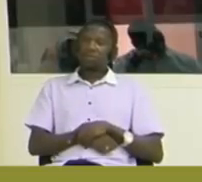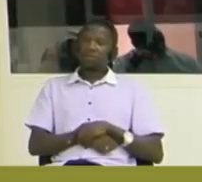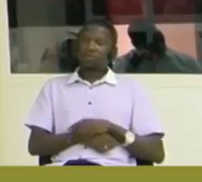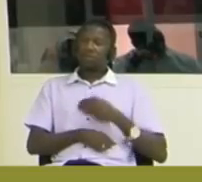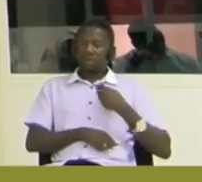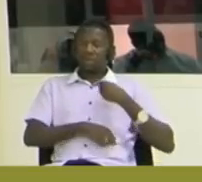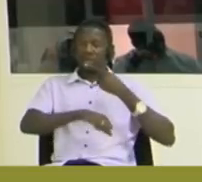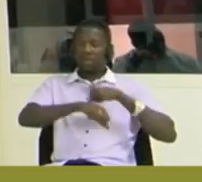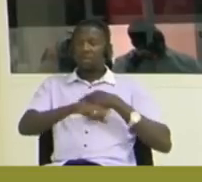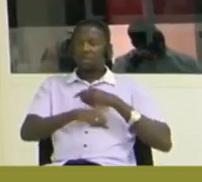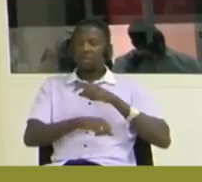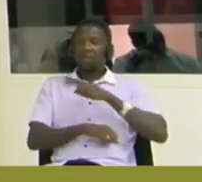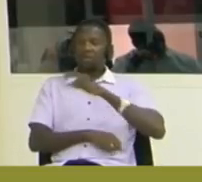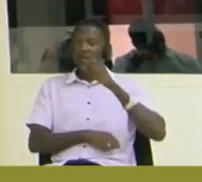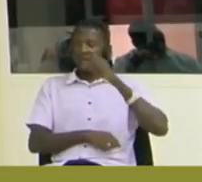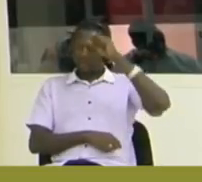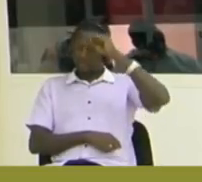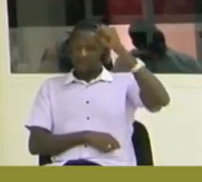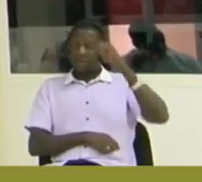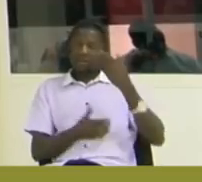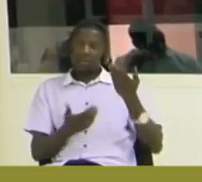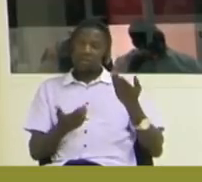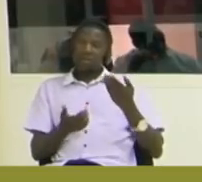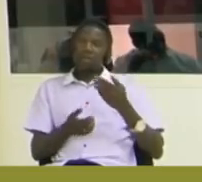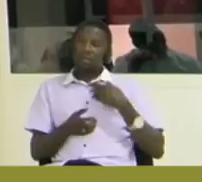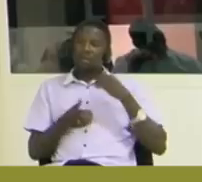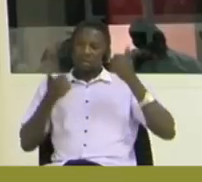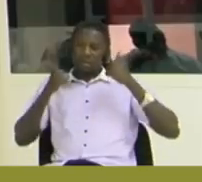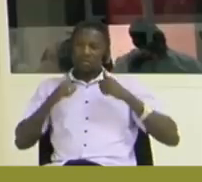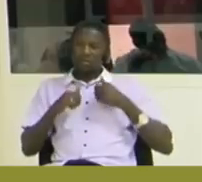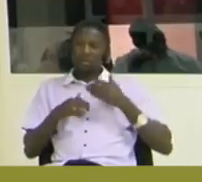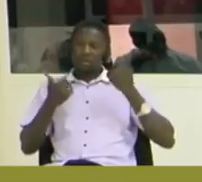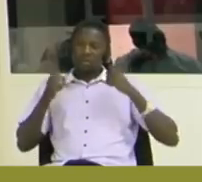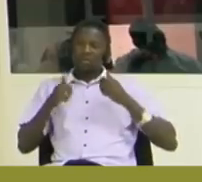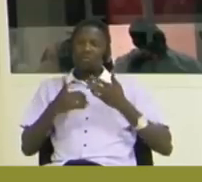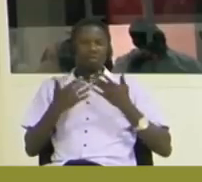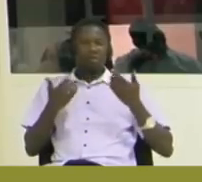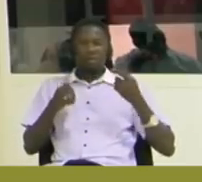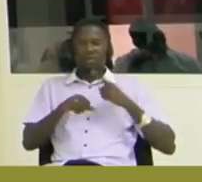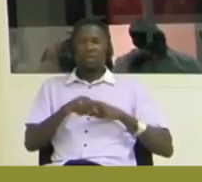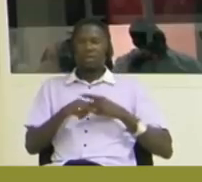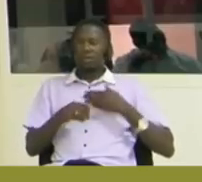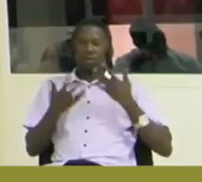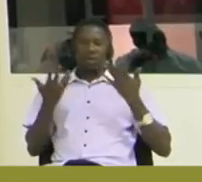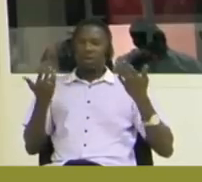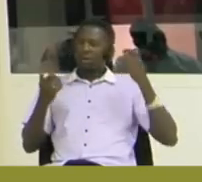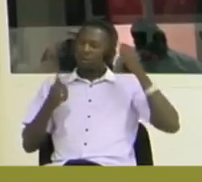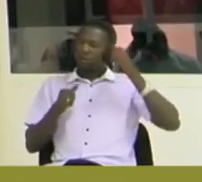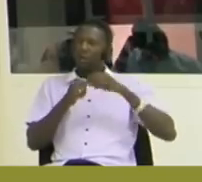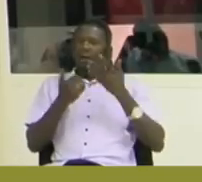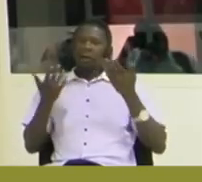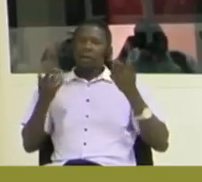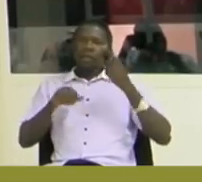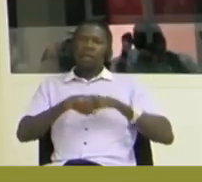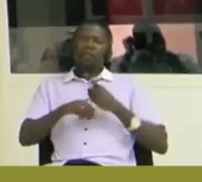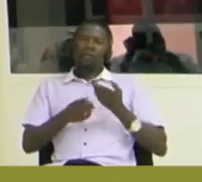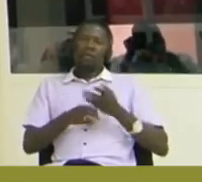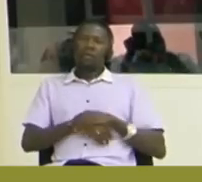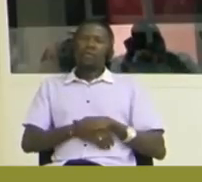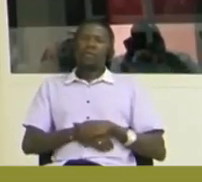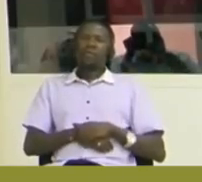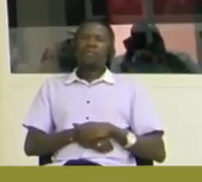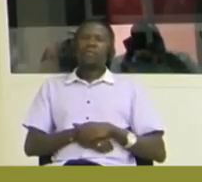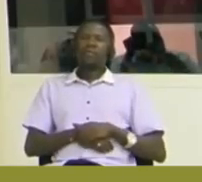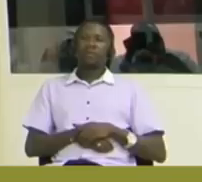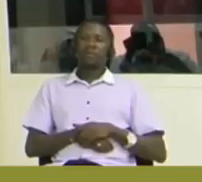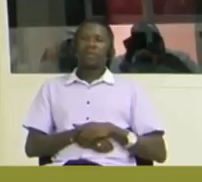time as vice head of state did happen quite a number of times. I cannot recall how many times. This would have probably been the